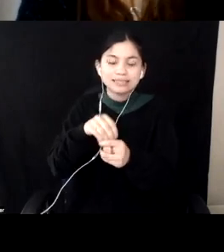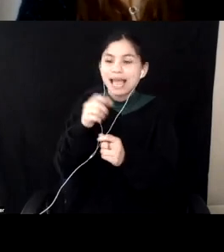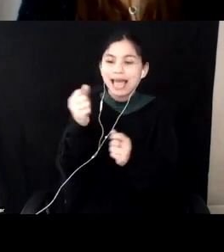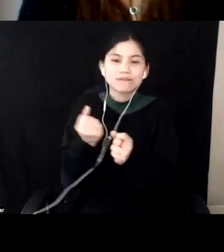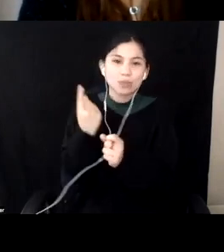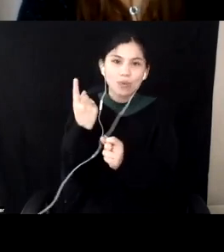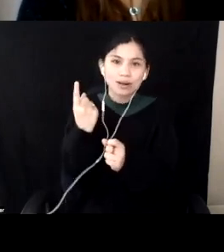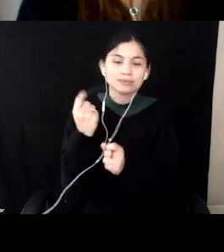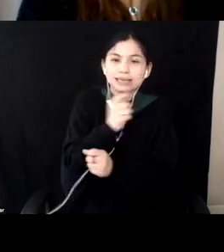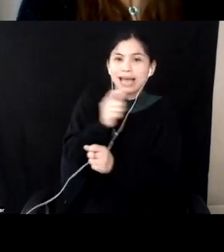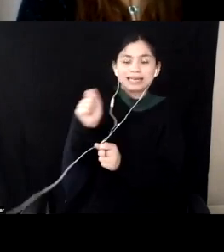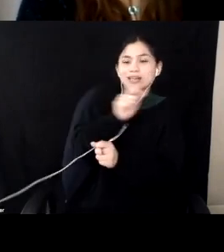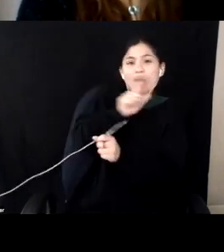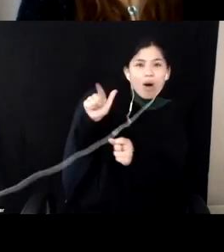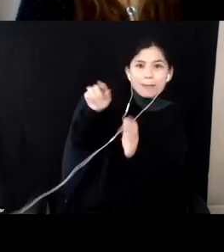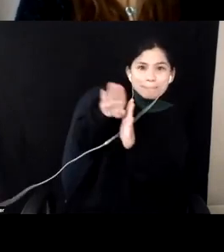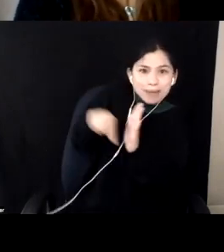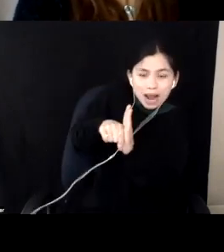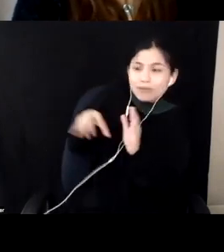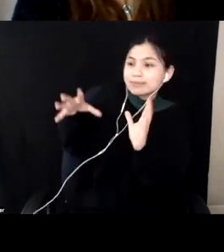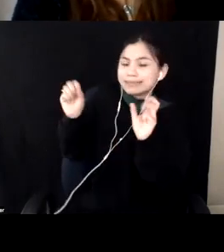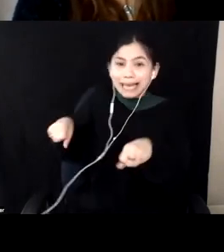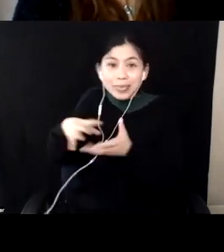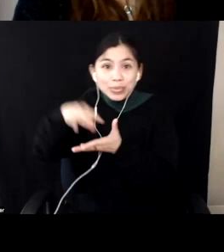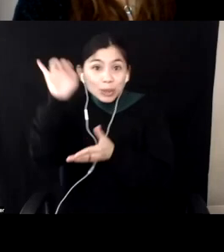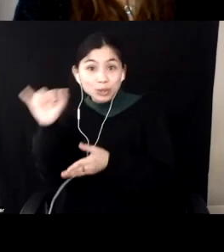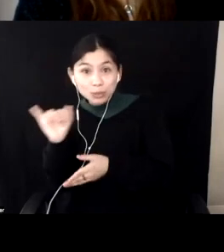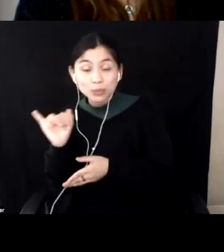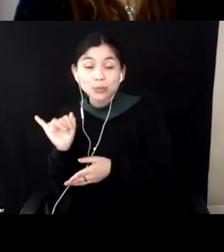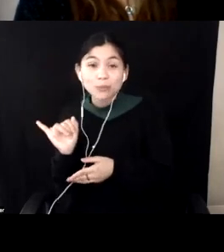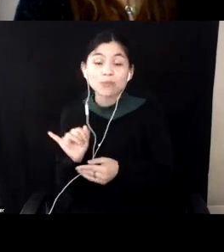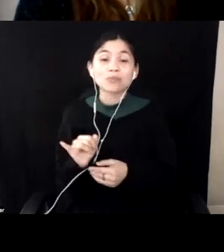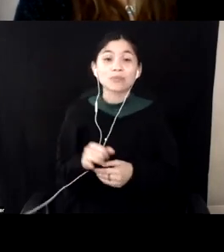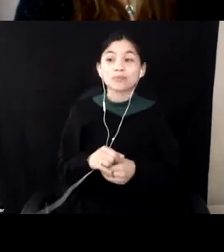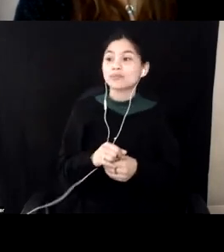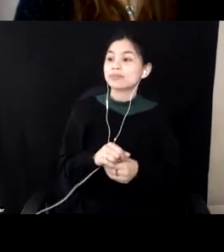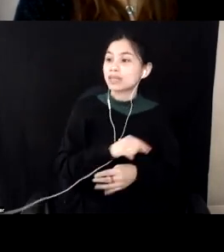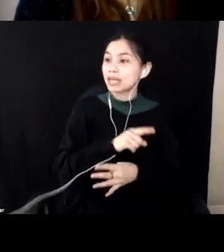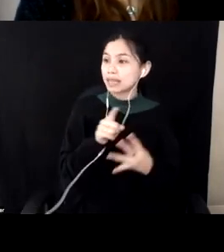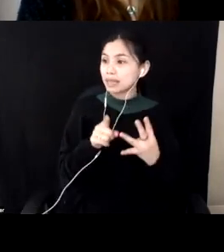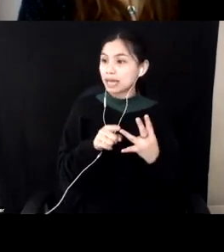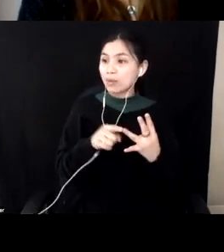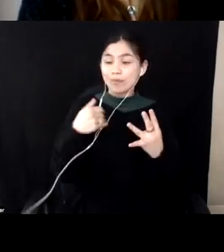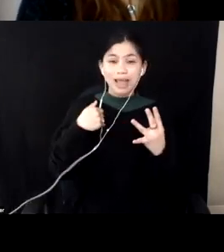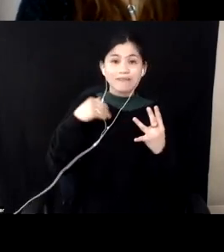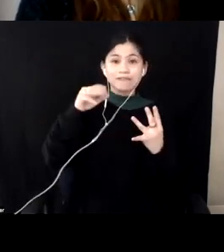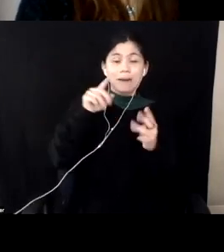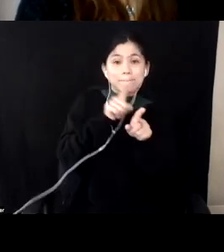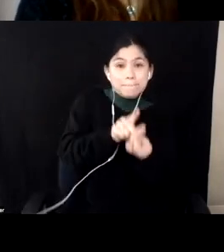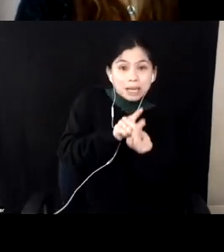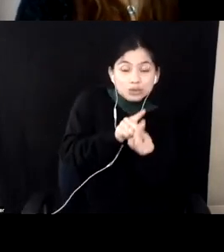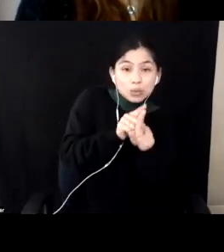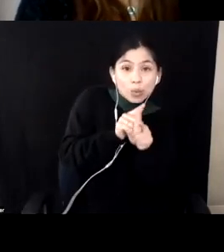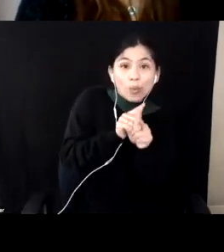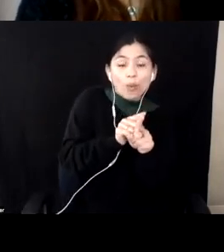from all backgrounds. Um, Mentoring, one-on-one